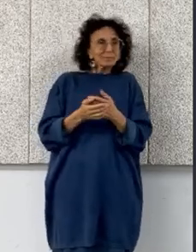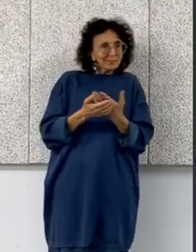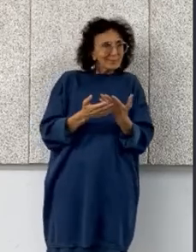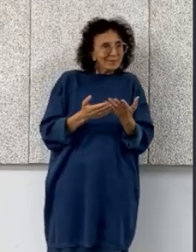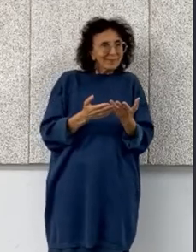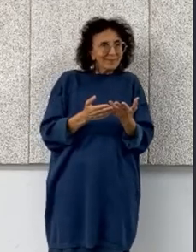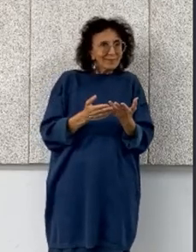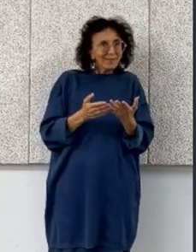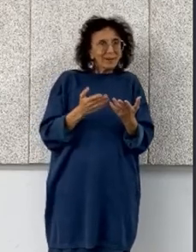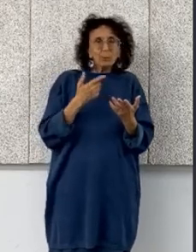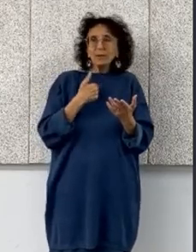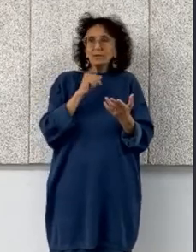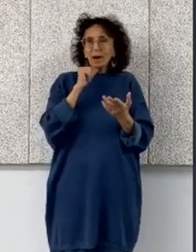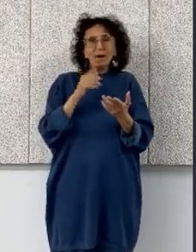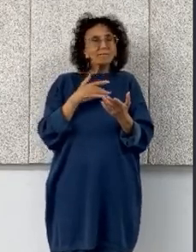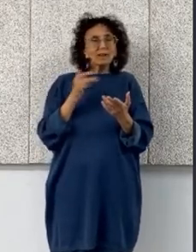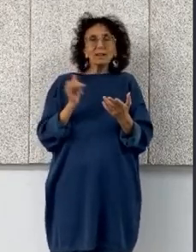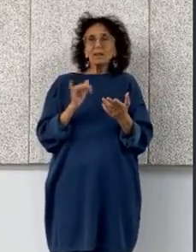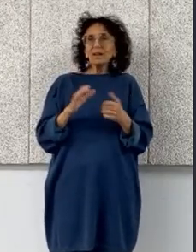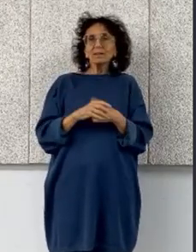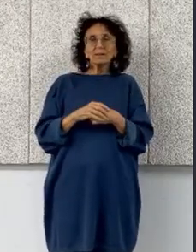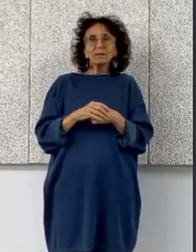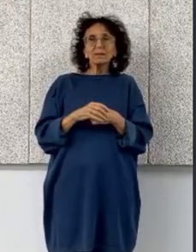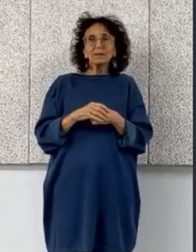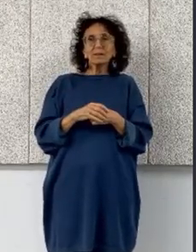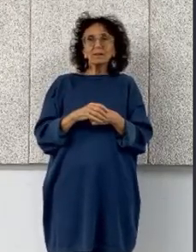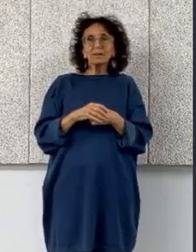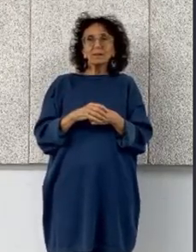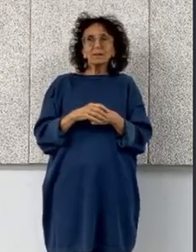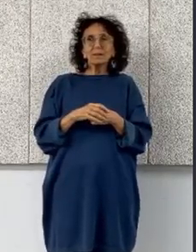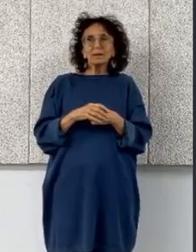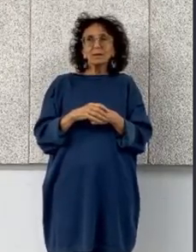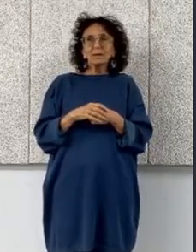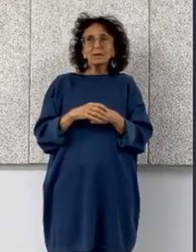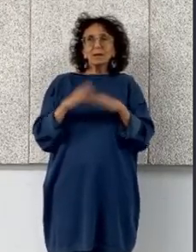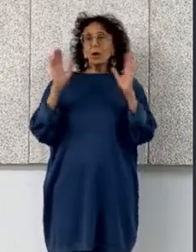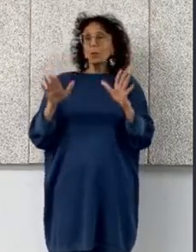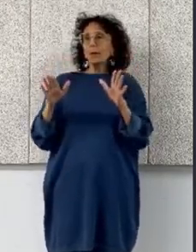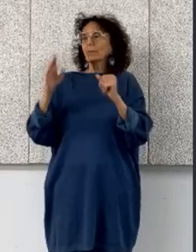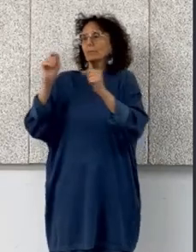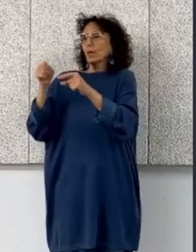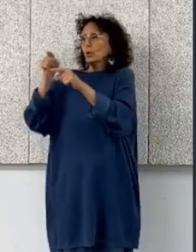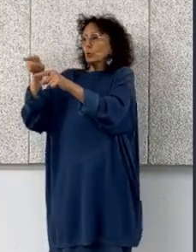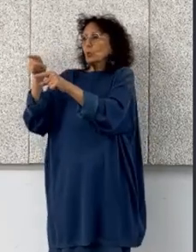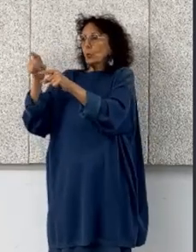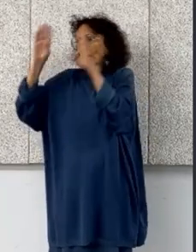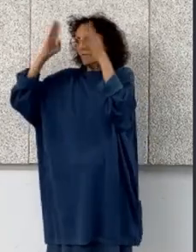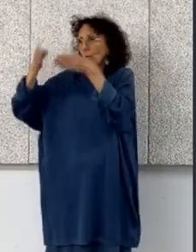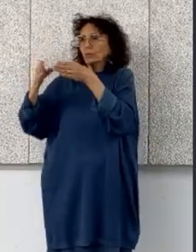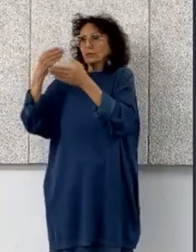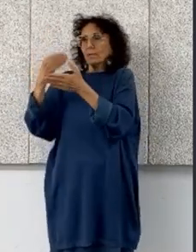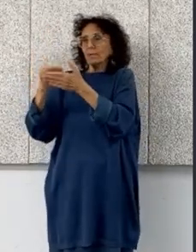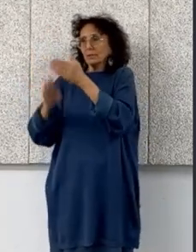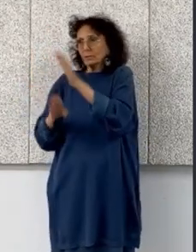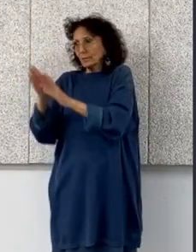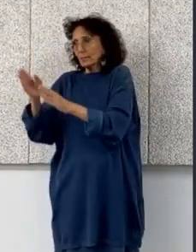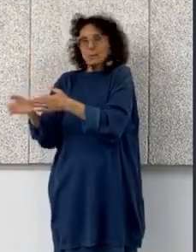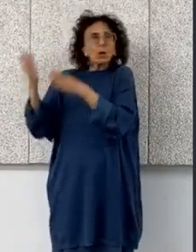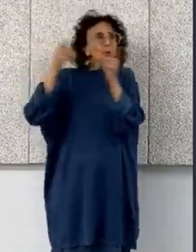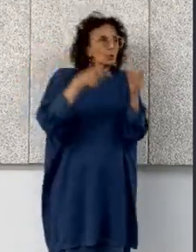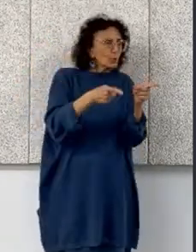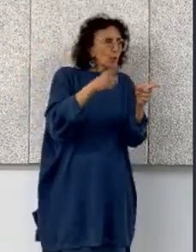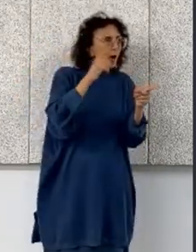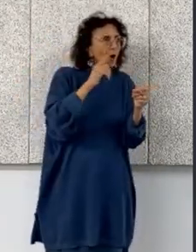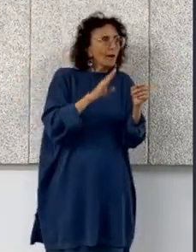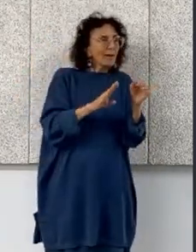like one-off feeling of we're doing things, you know, like developments over here and productions over here, or there's a commission over there,